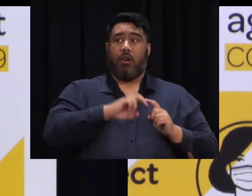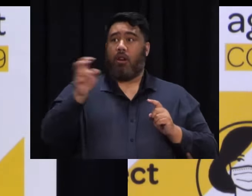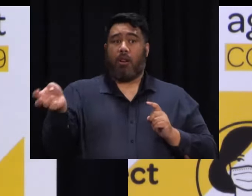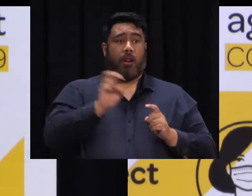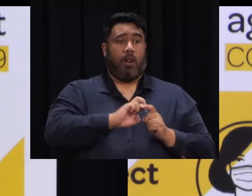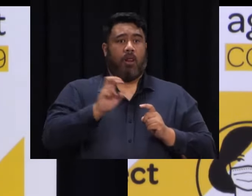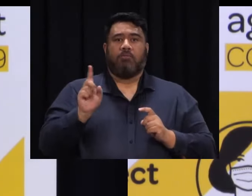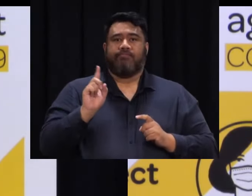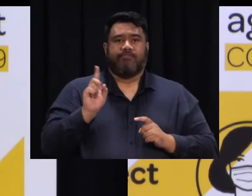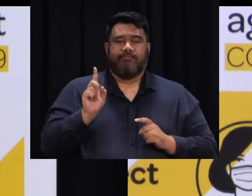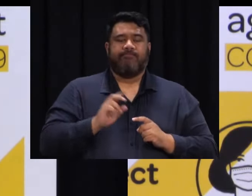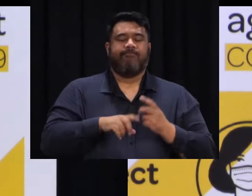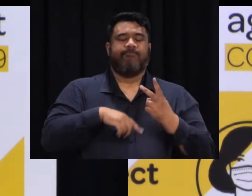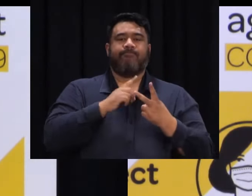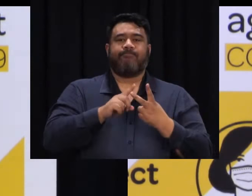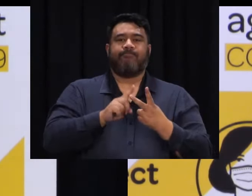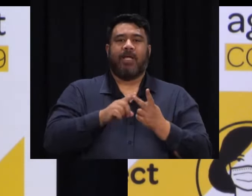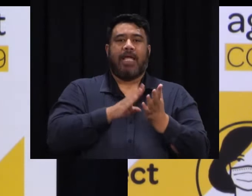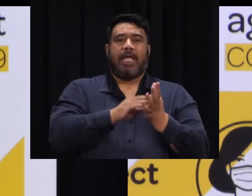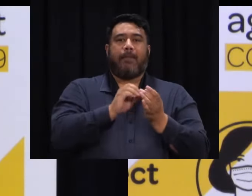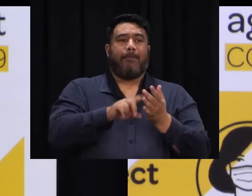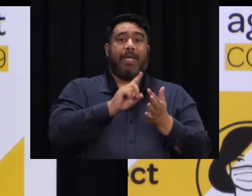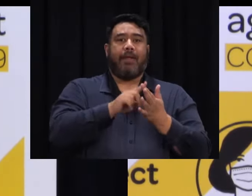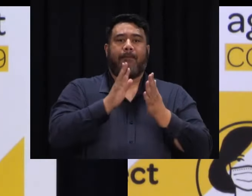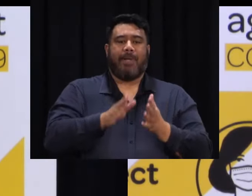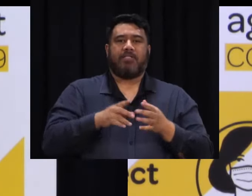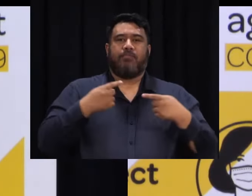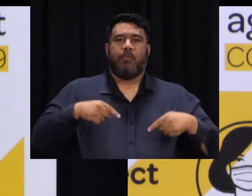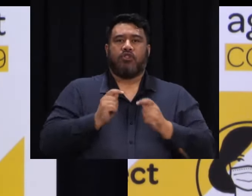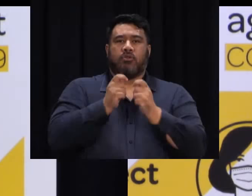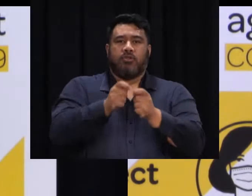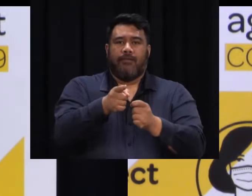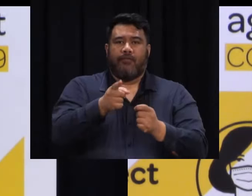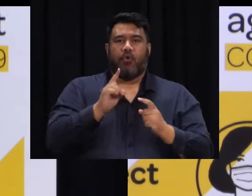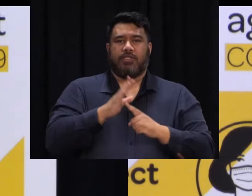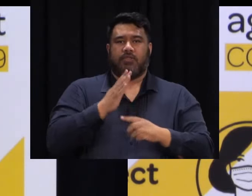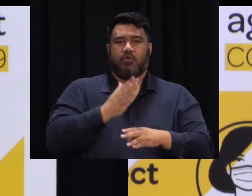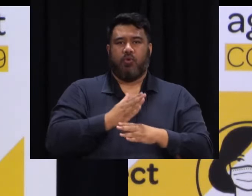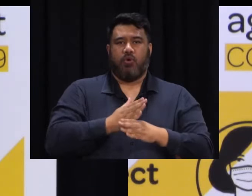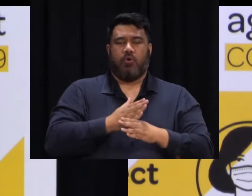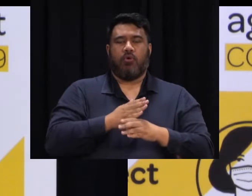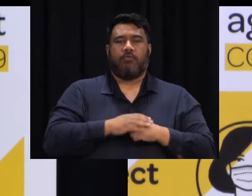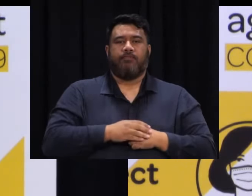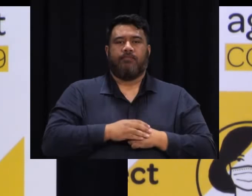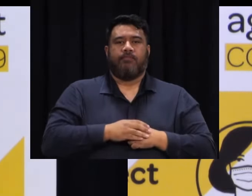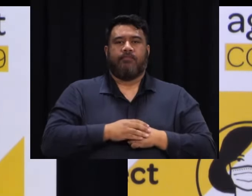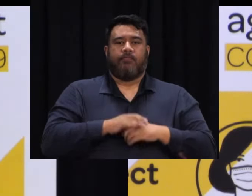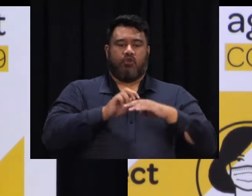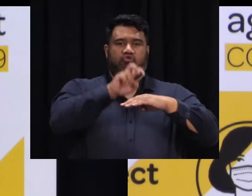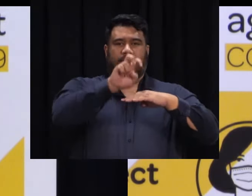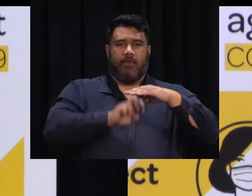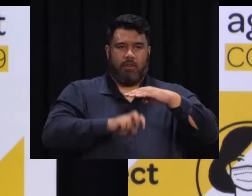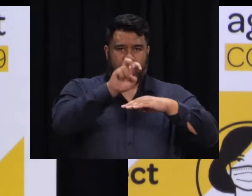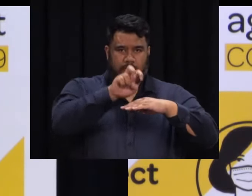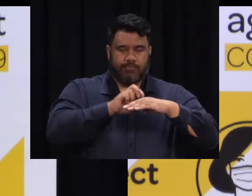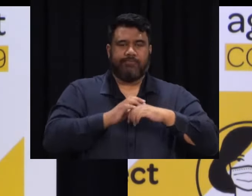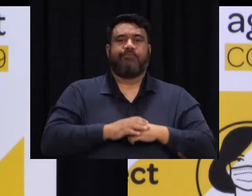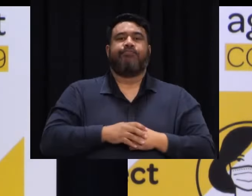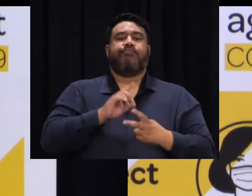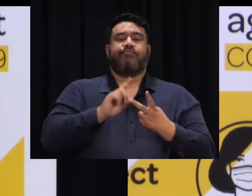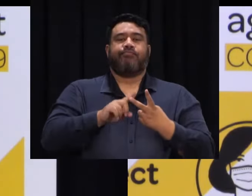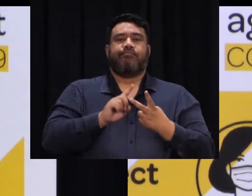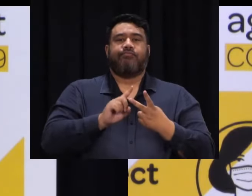have permission from MB to travel for essential work. You still have to be tested on a 7-day rotation.